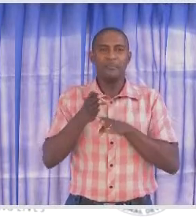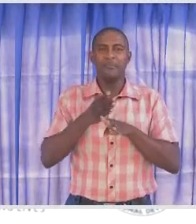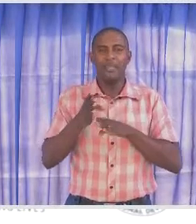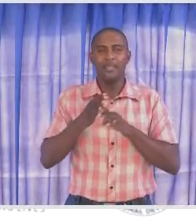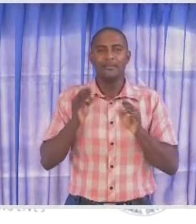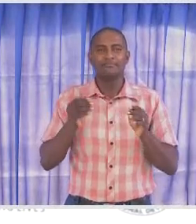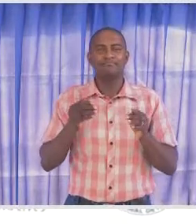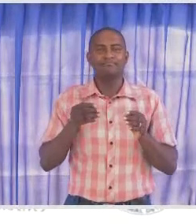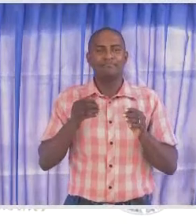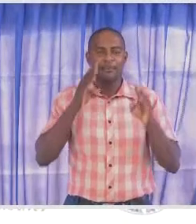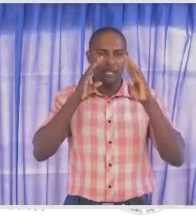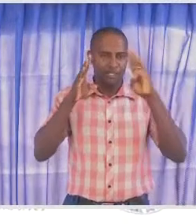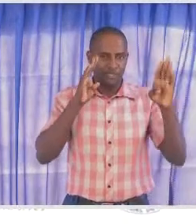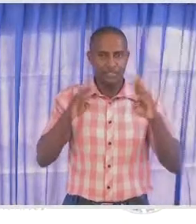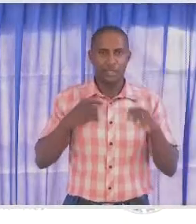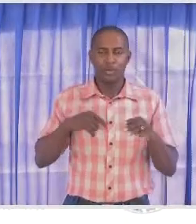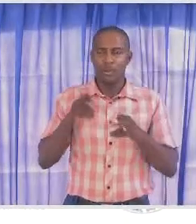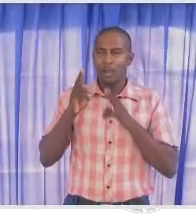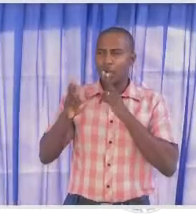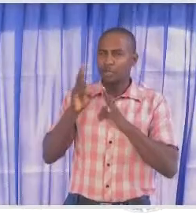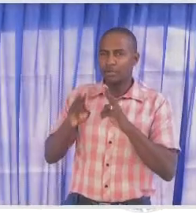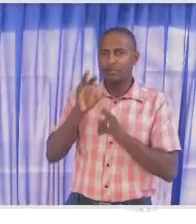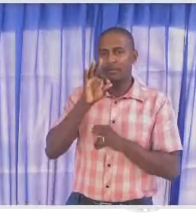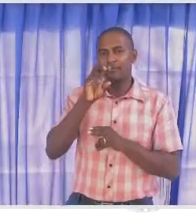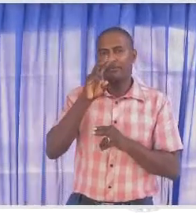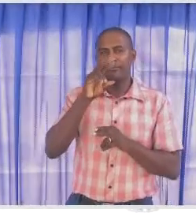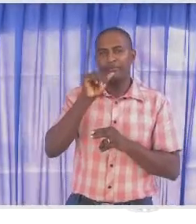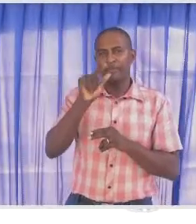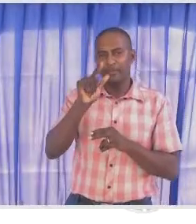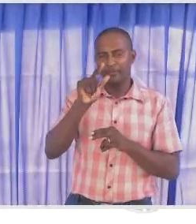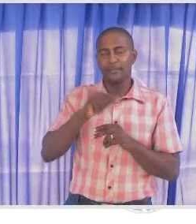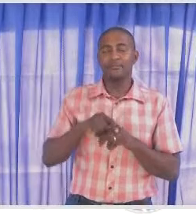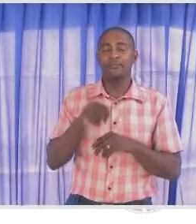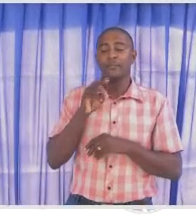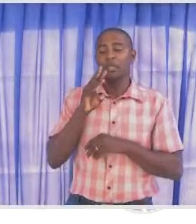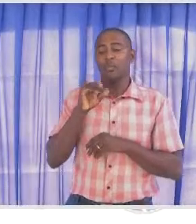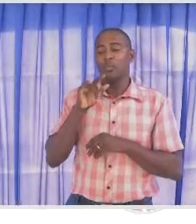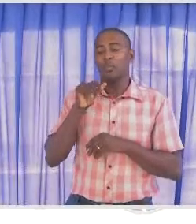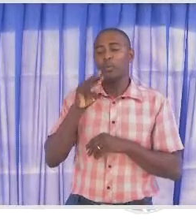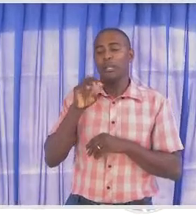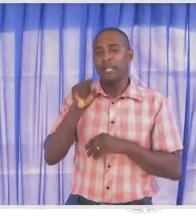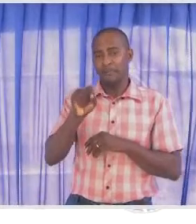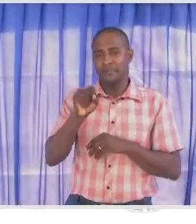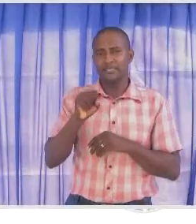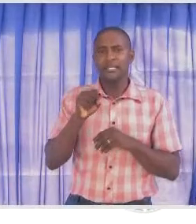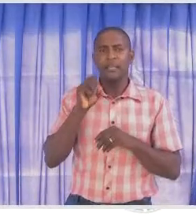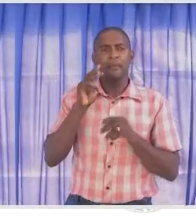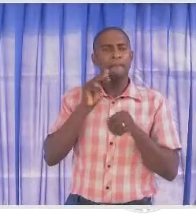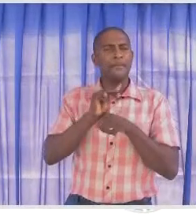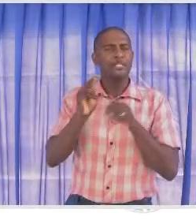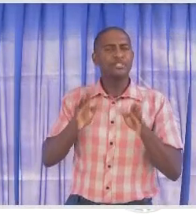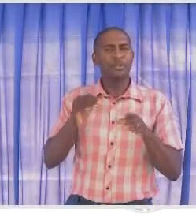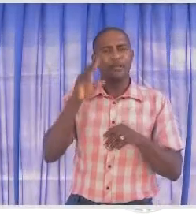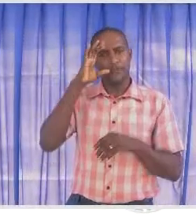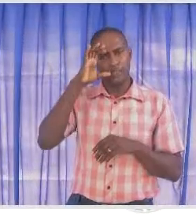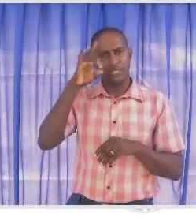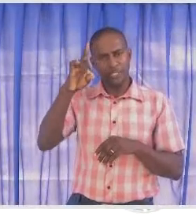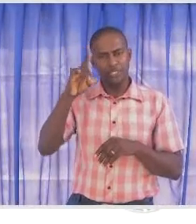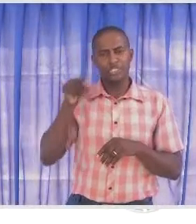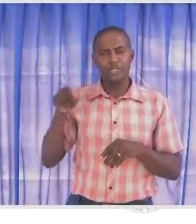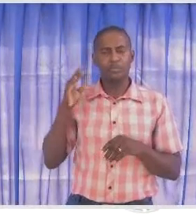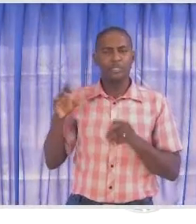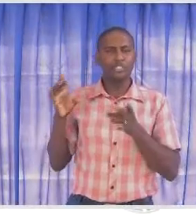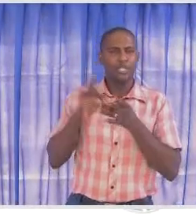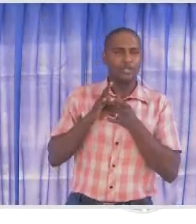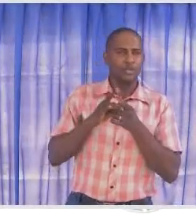keynote, and the Honorable Fayval Williams, our Minister of Education, Youth and Information, is going to join us now. She should be joining us